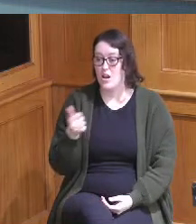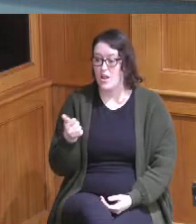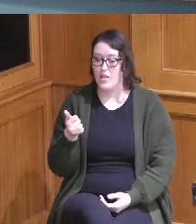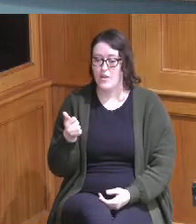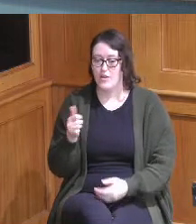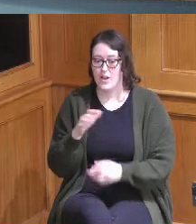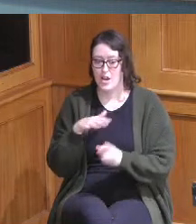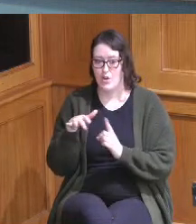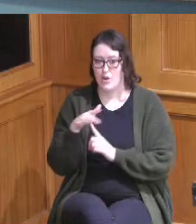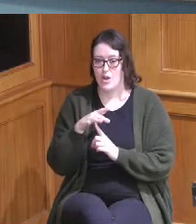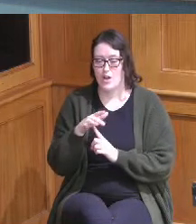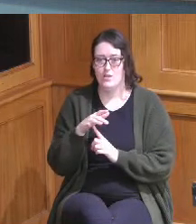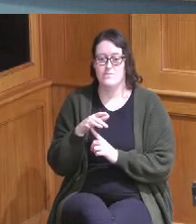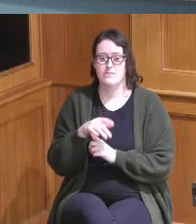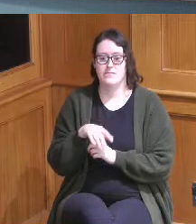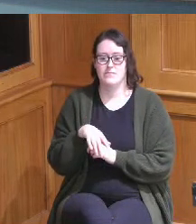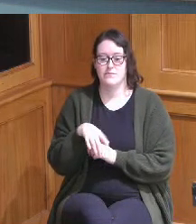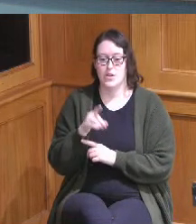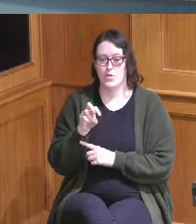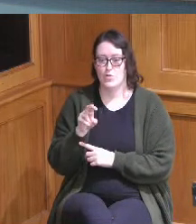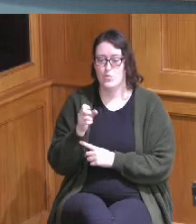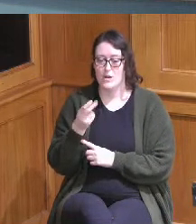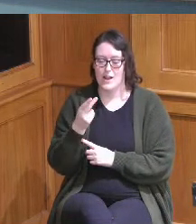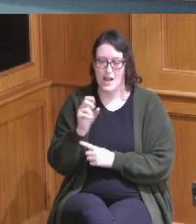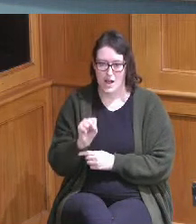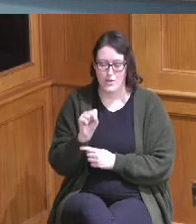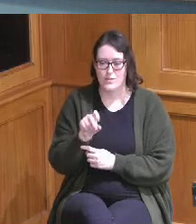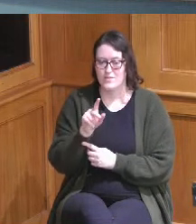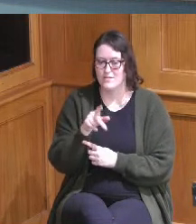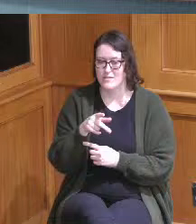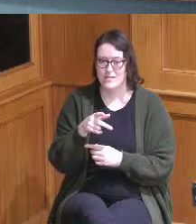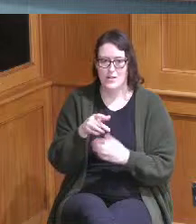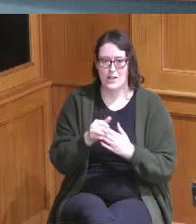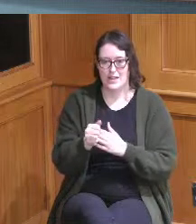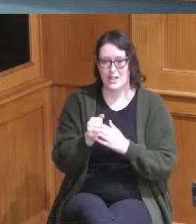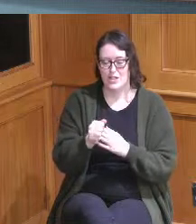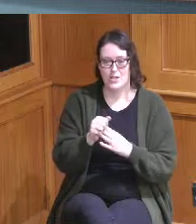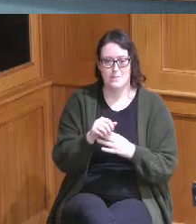she has failed is our railroad yards are using